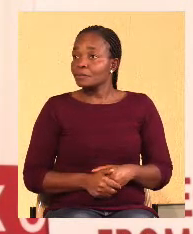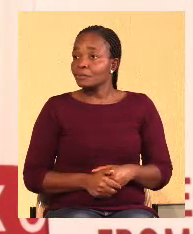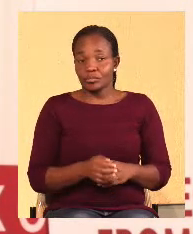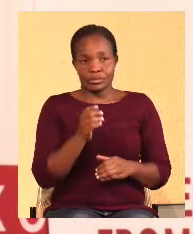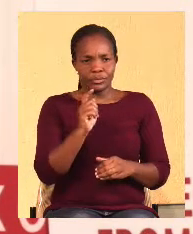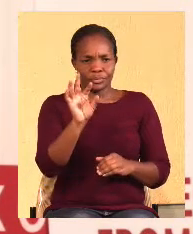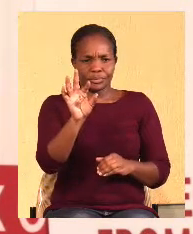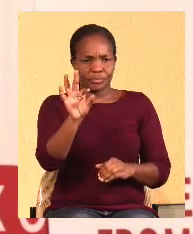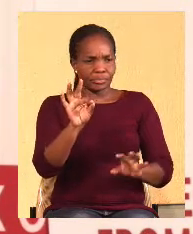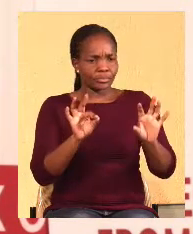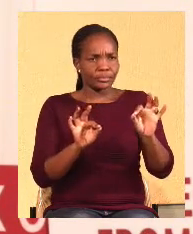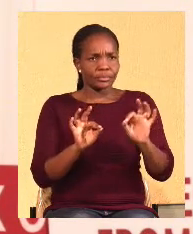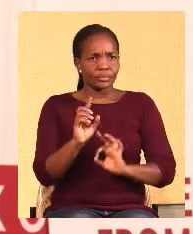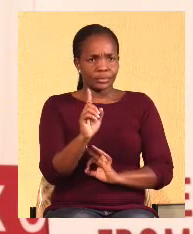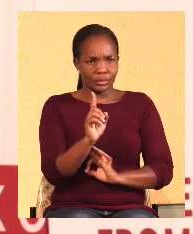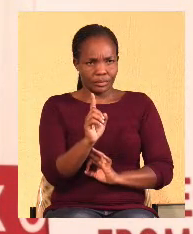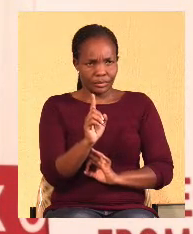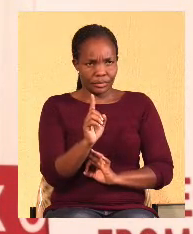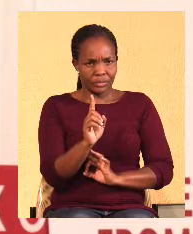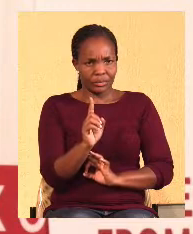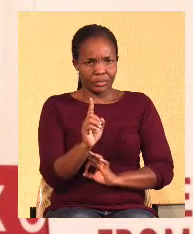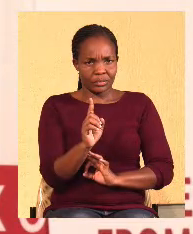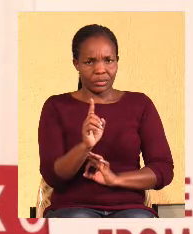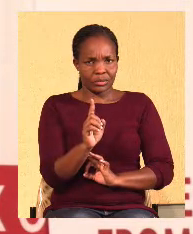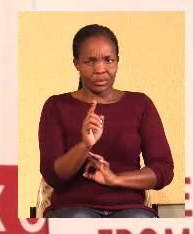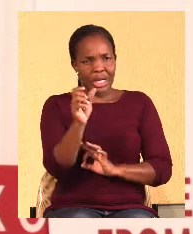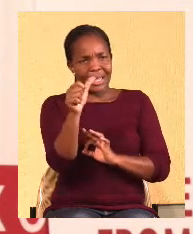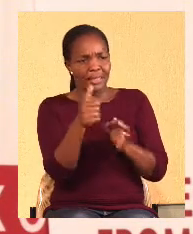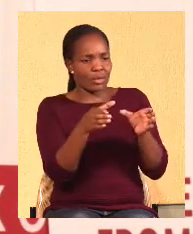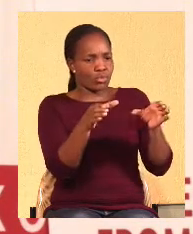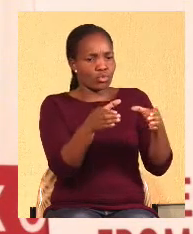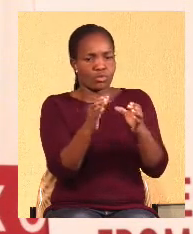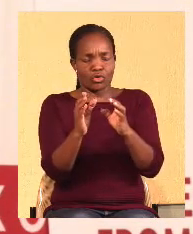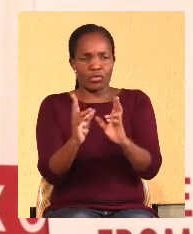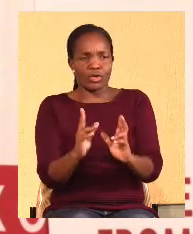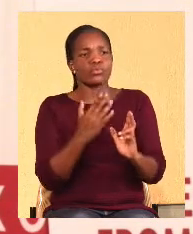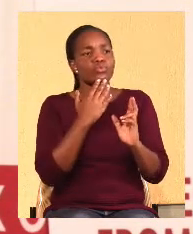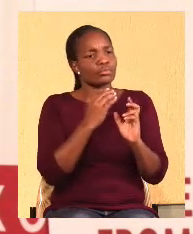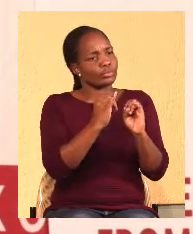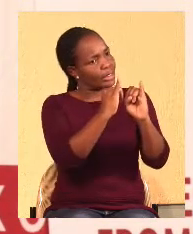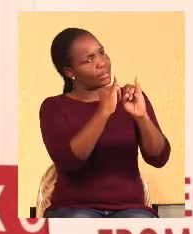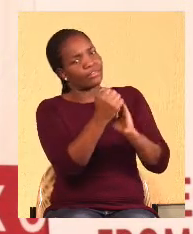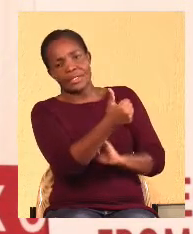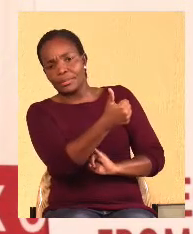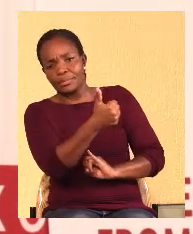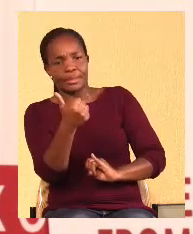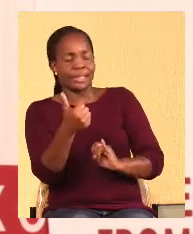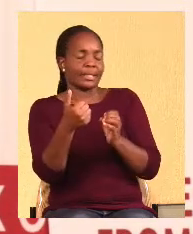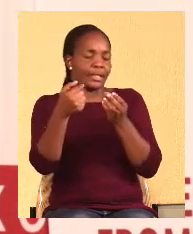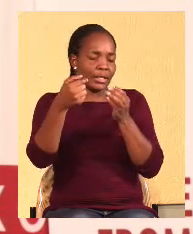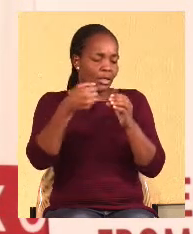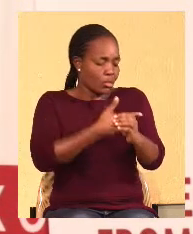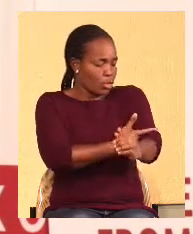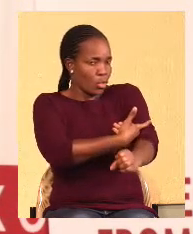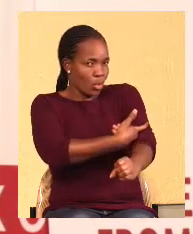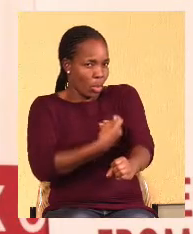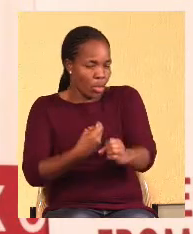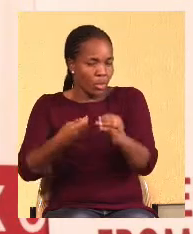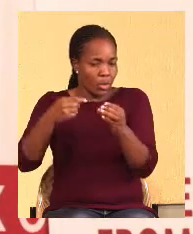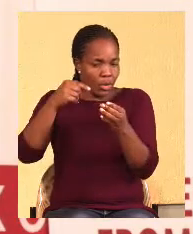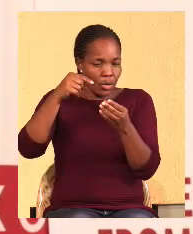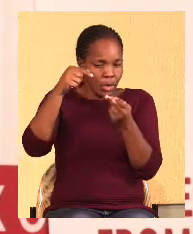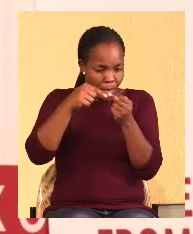identify more and more a group of people who will be tested, and